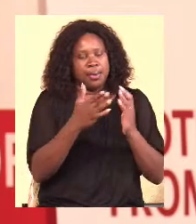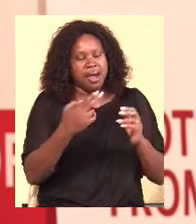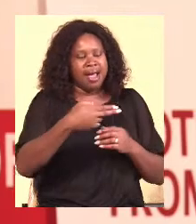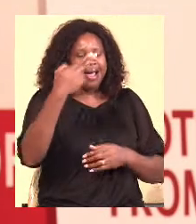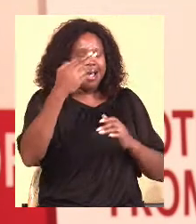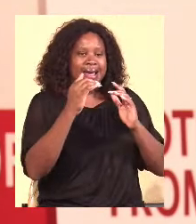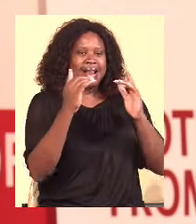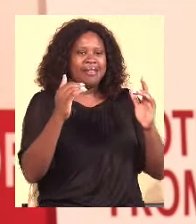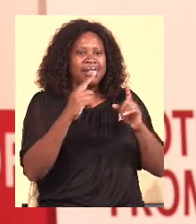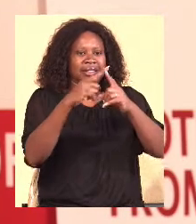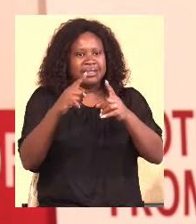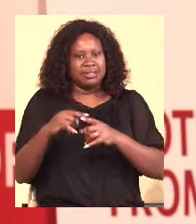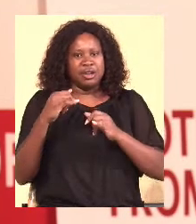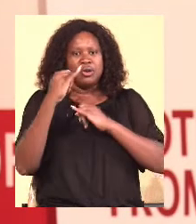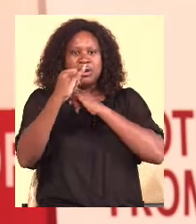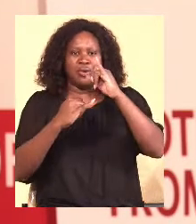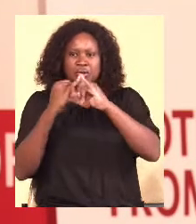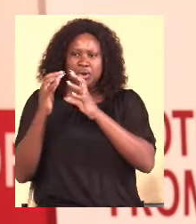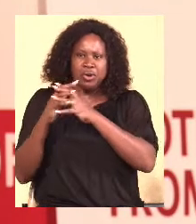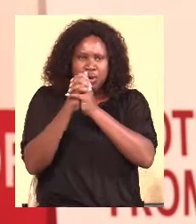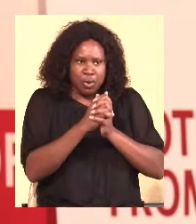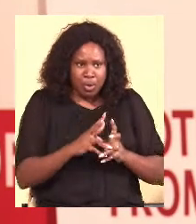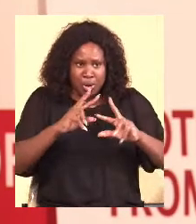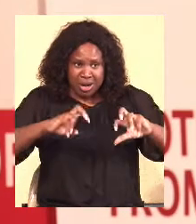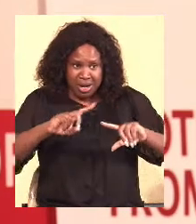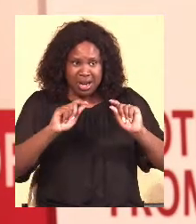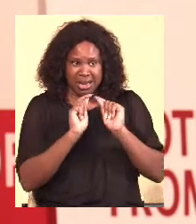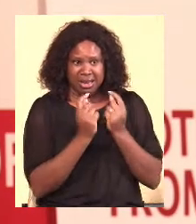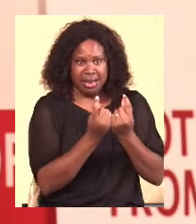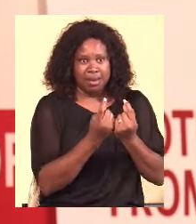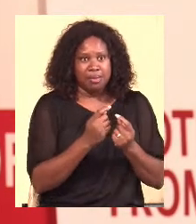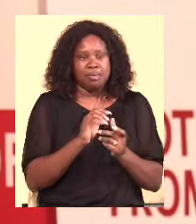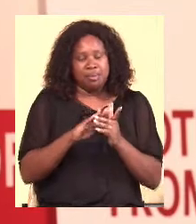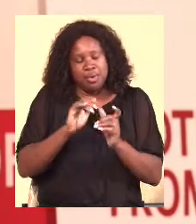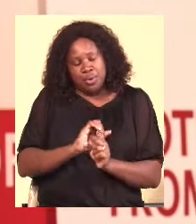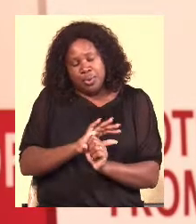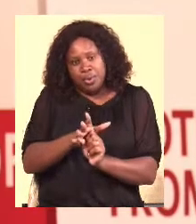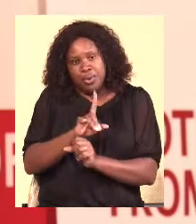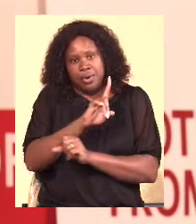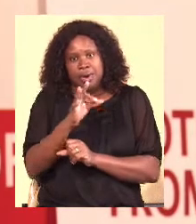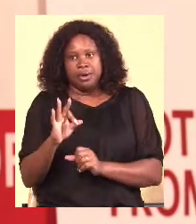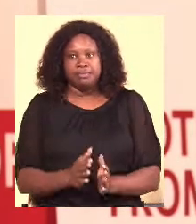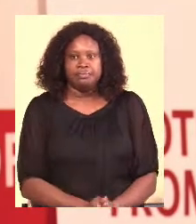high-level inter-universities research task force on COVID-19. Honorable Murangi.